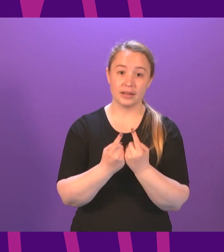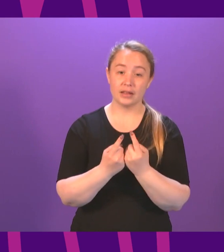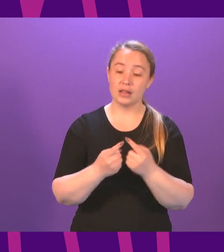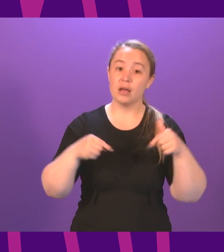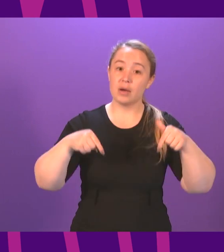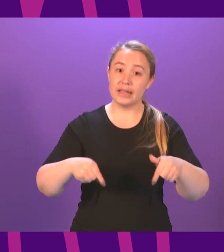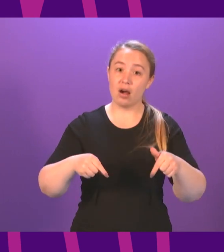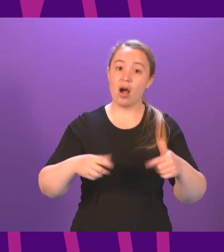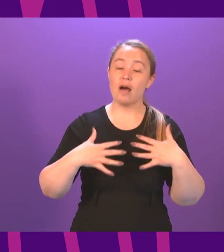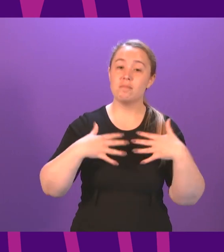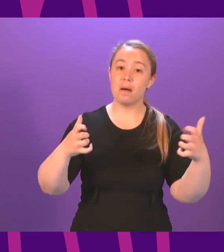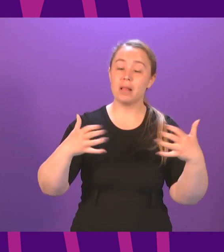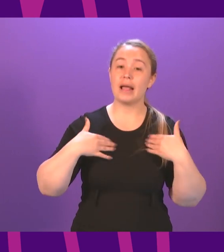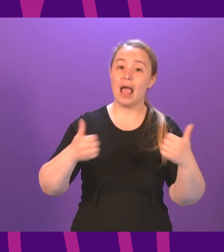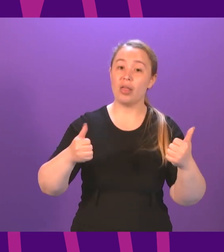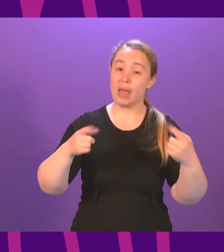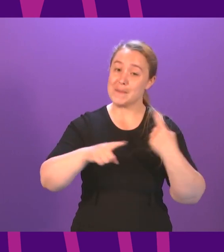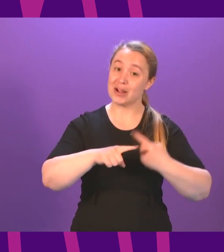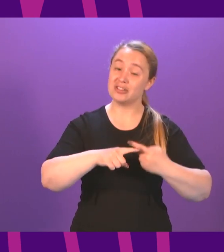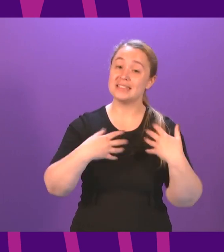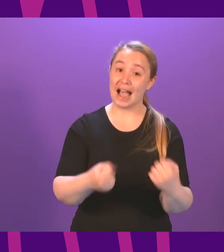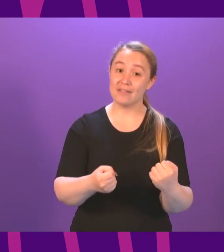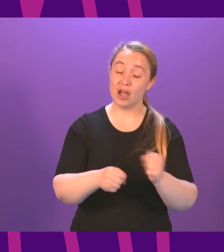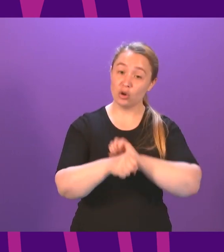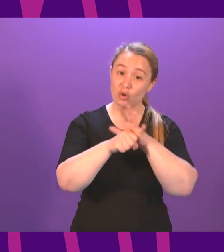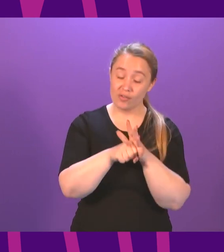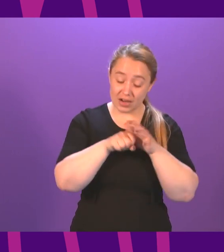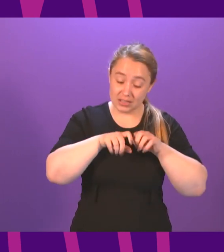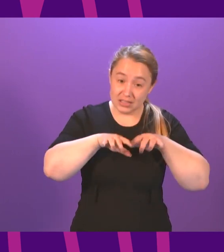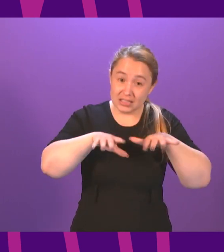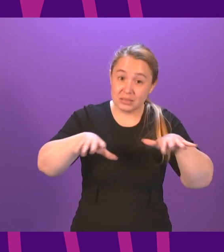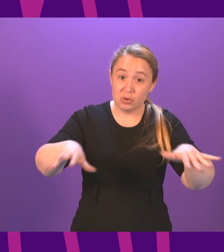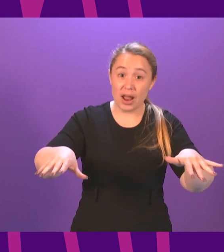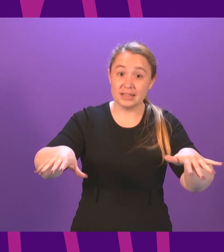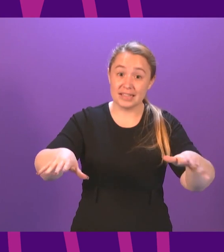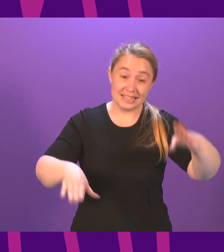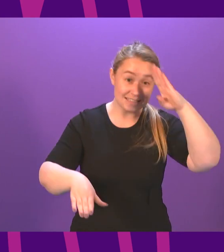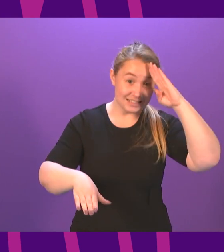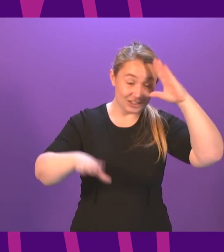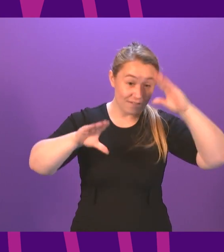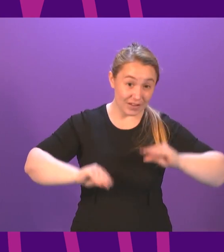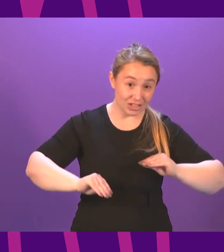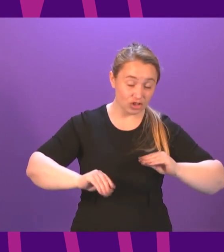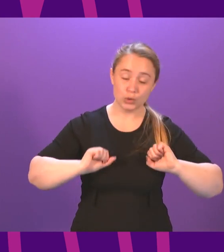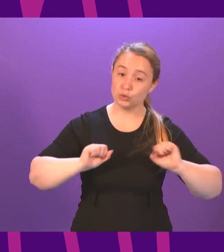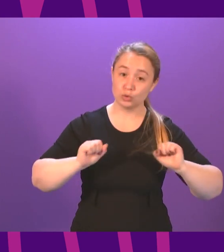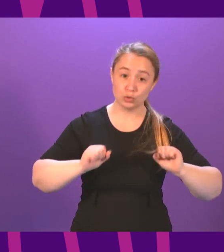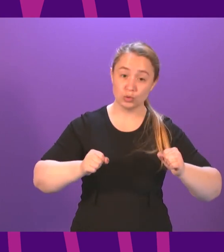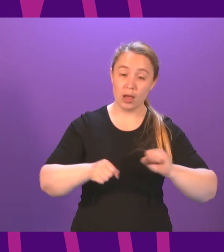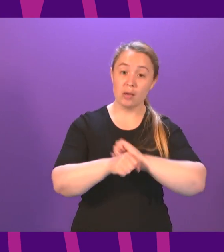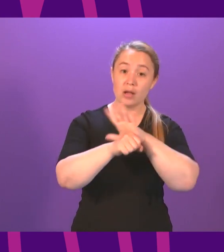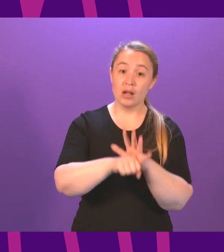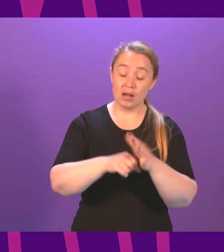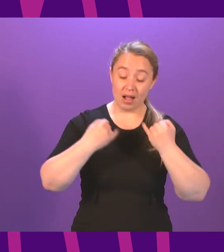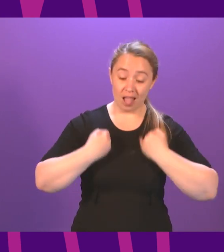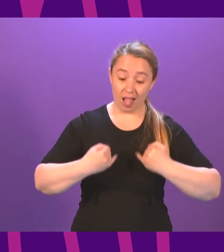health emergency. COVID continues to spread through our communities and the danger has not passed. With the pandemic causing illness in